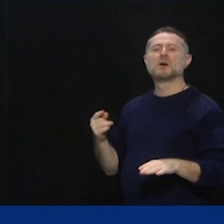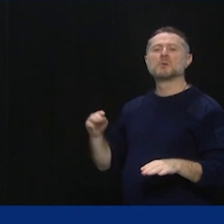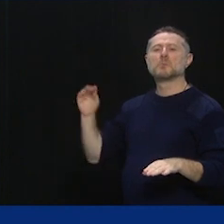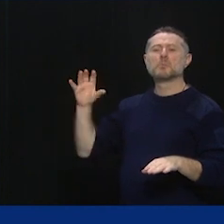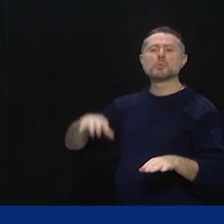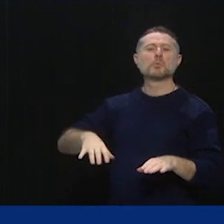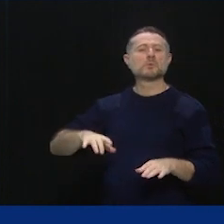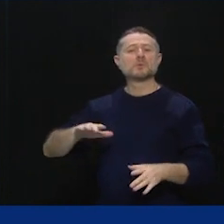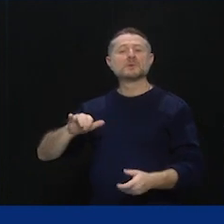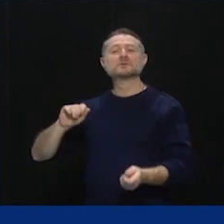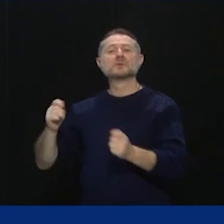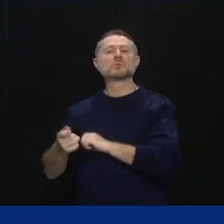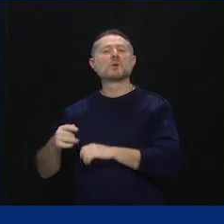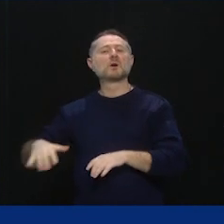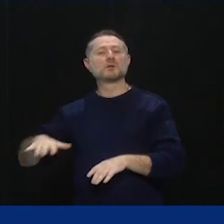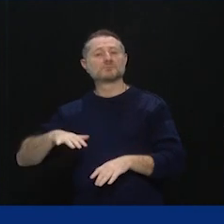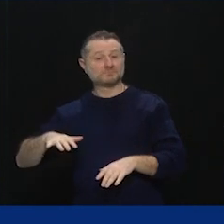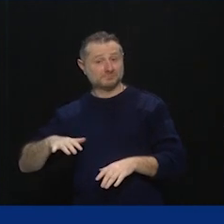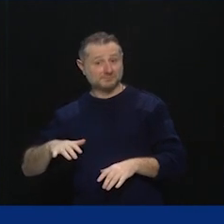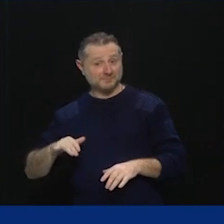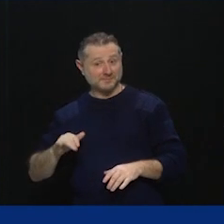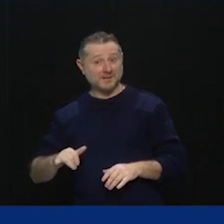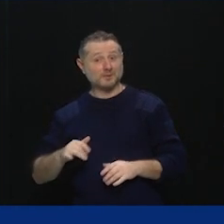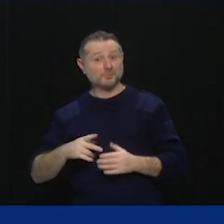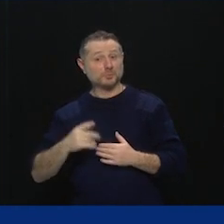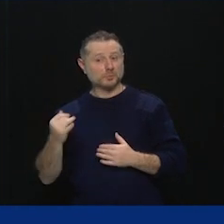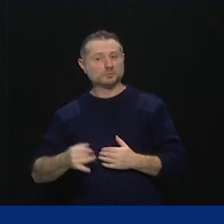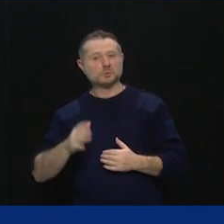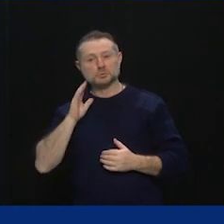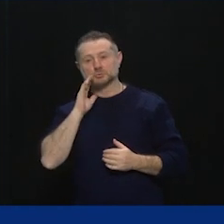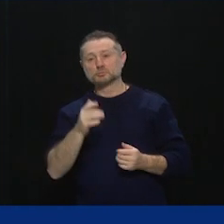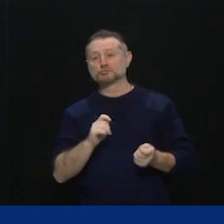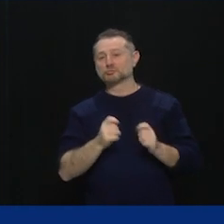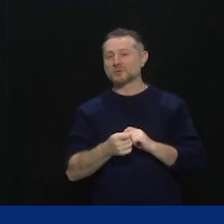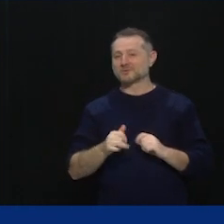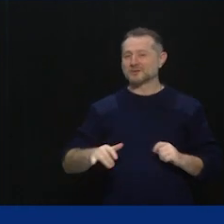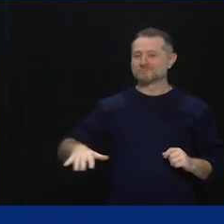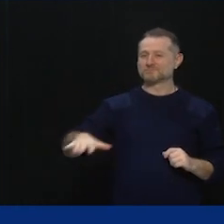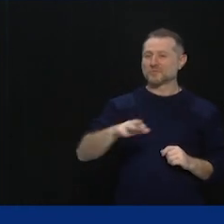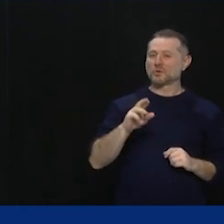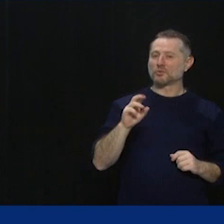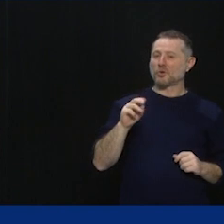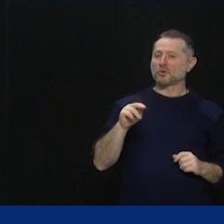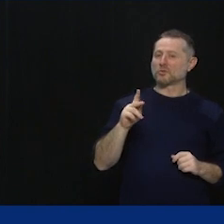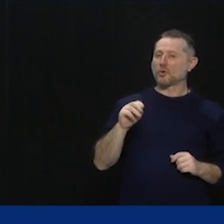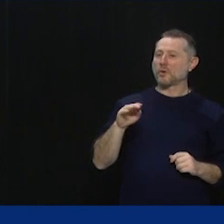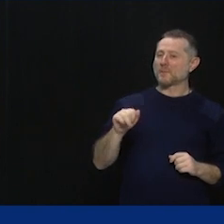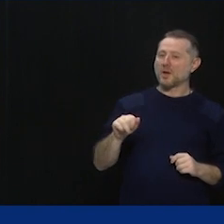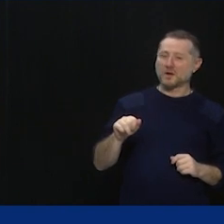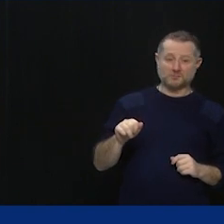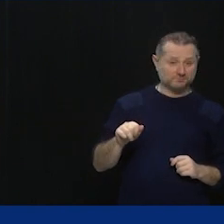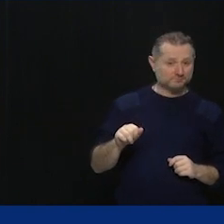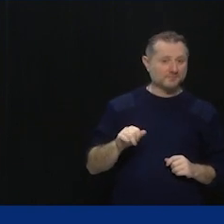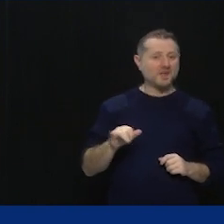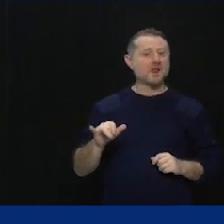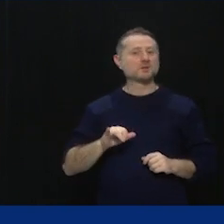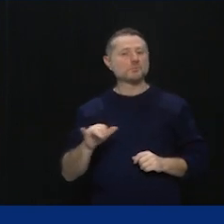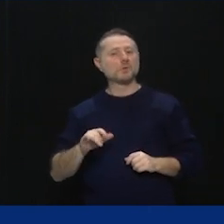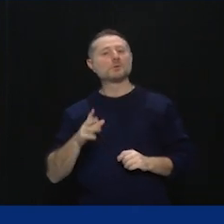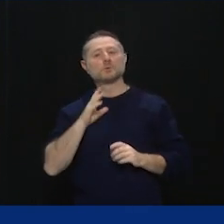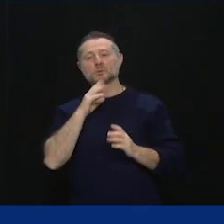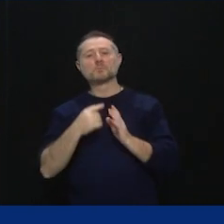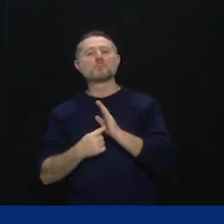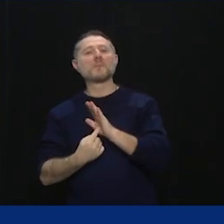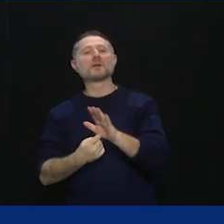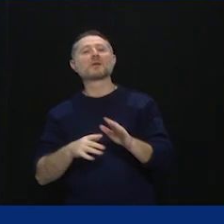is going to transform not only the Ronkonkoma area, but be a model for other places, not only on Long Island, but